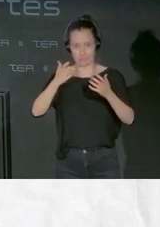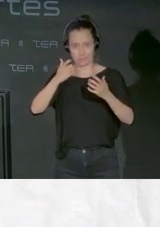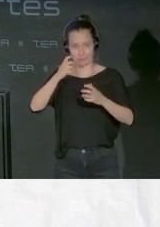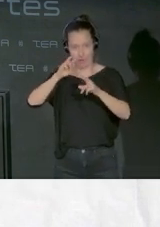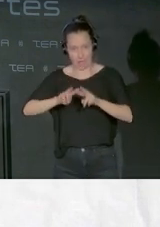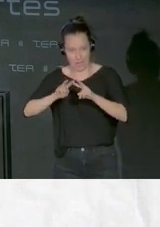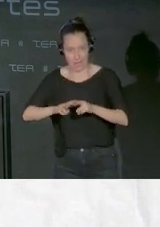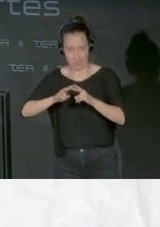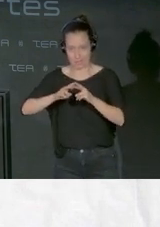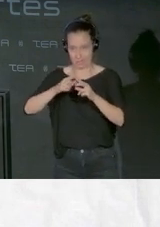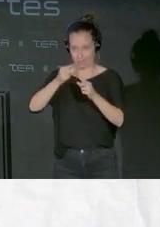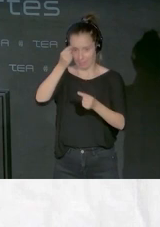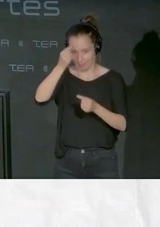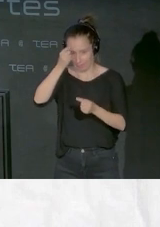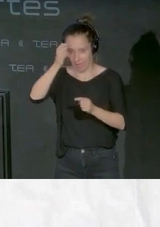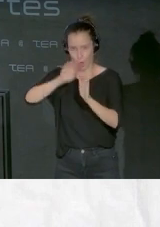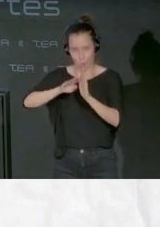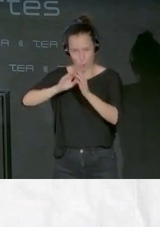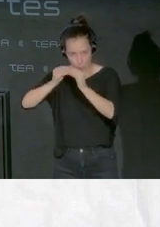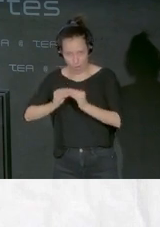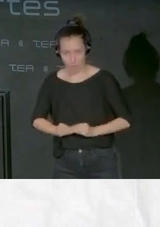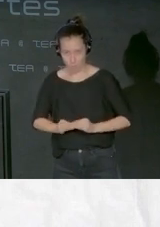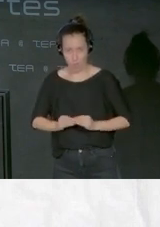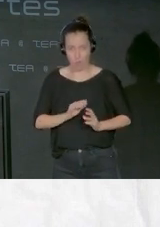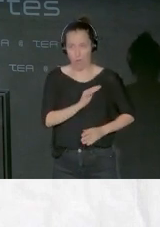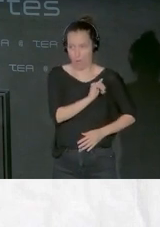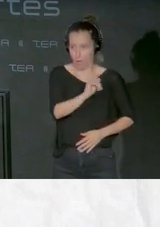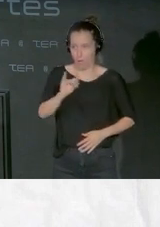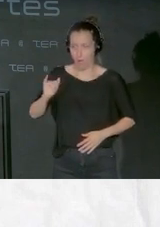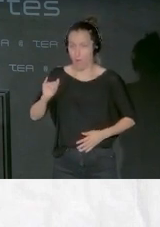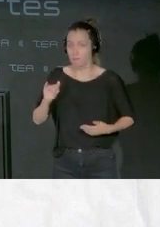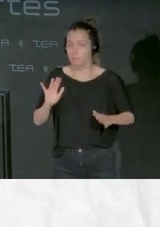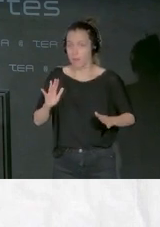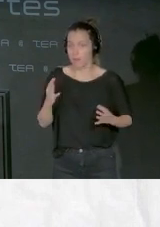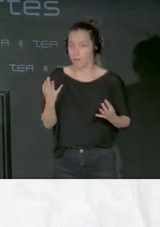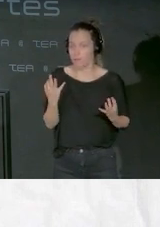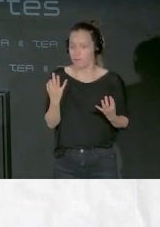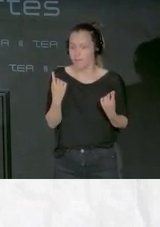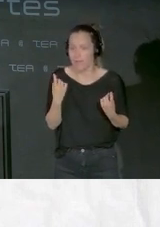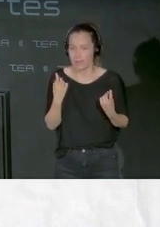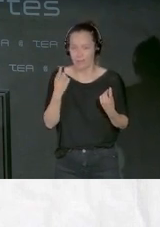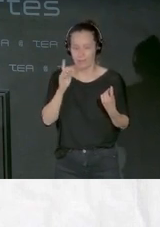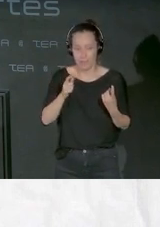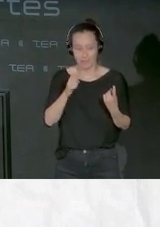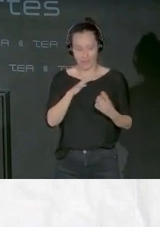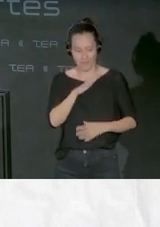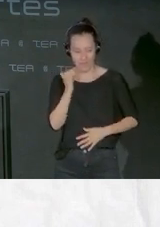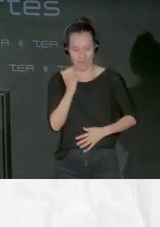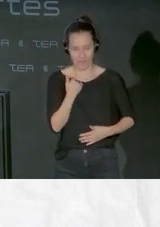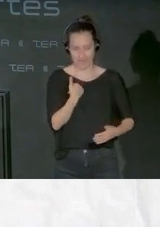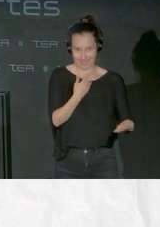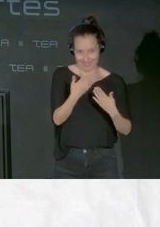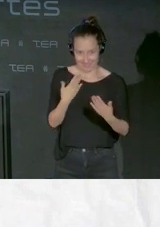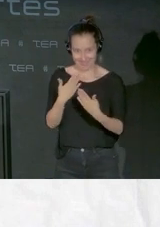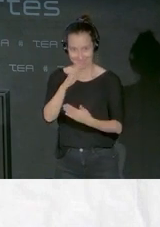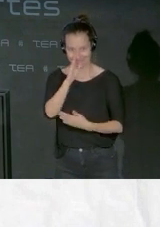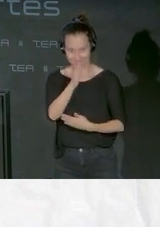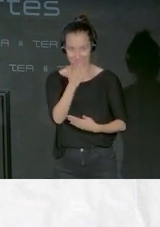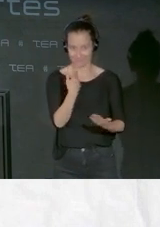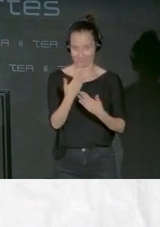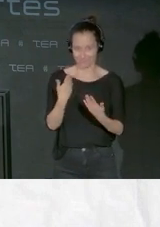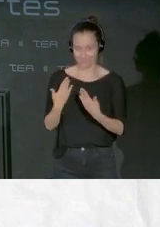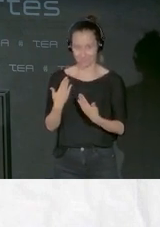sort of softer skills, so the sort of team working, commercialization, the financial planning. So, you know, people were sort of saying